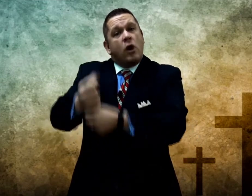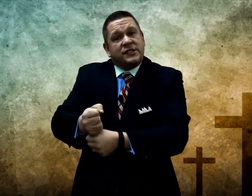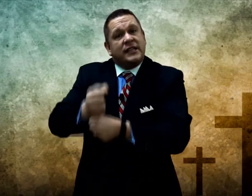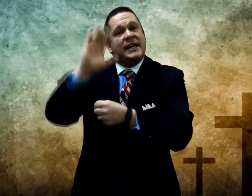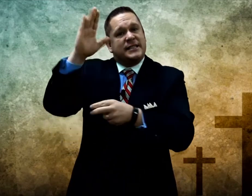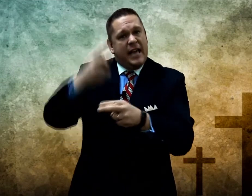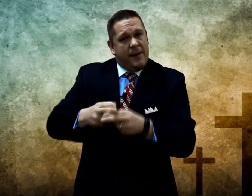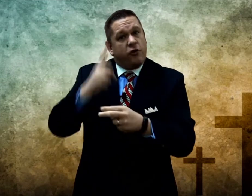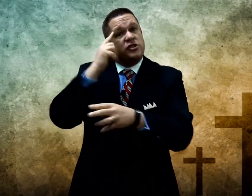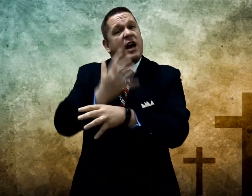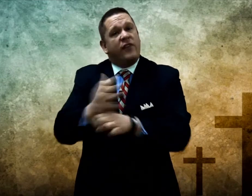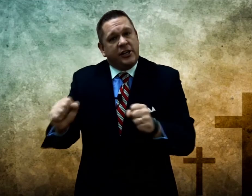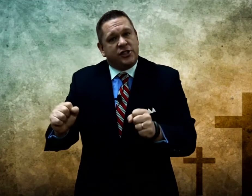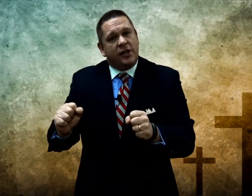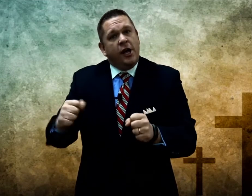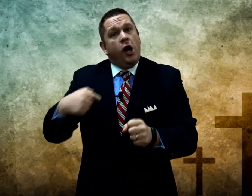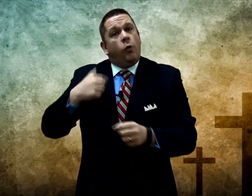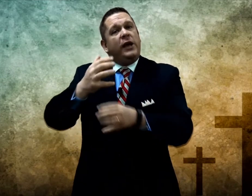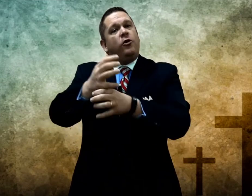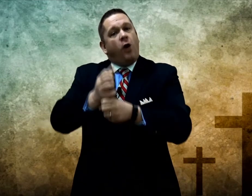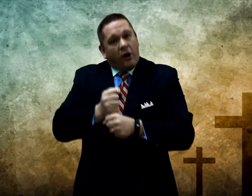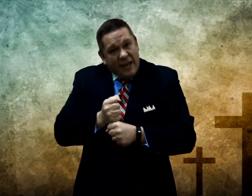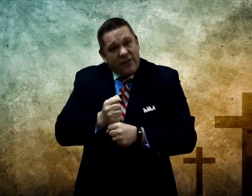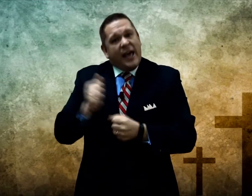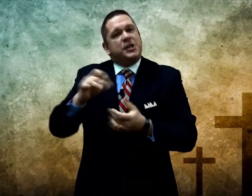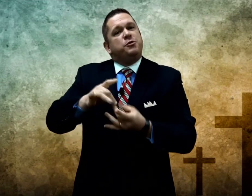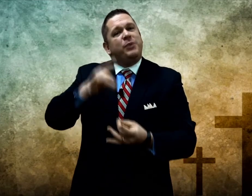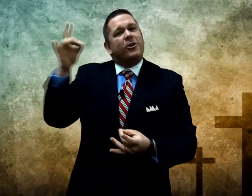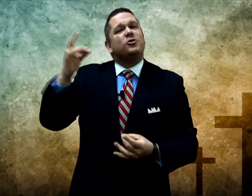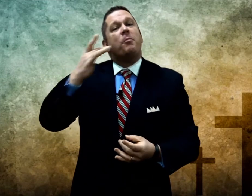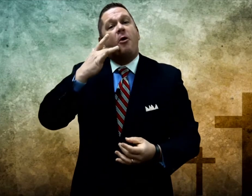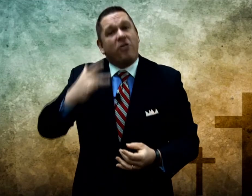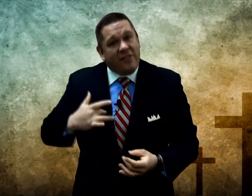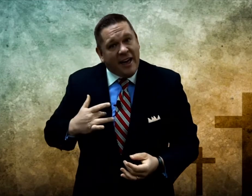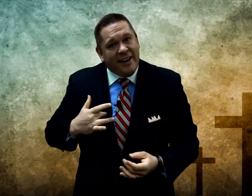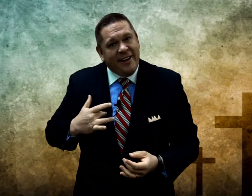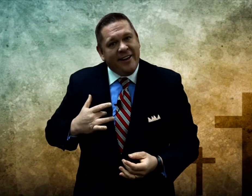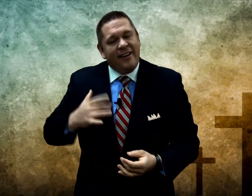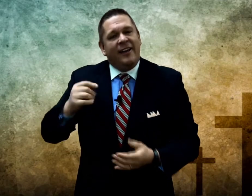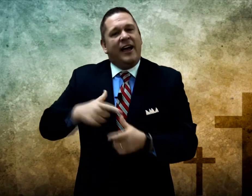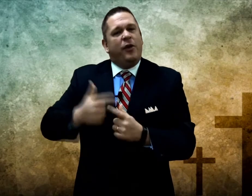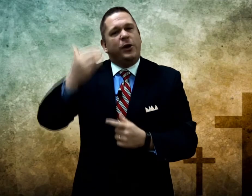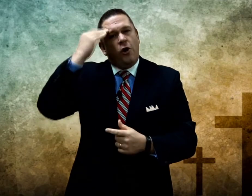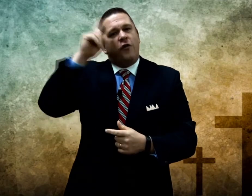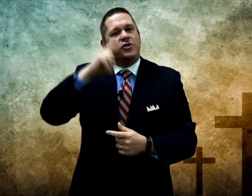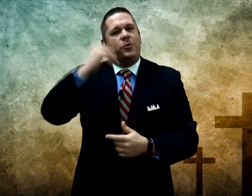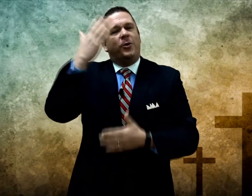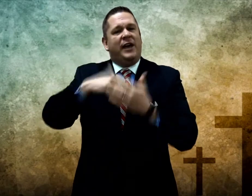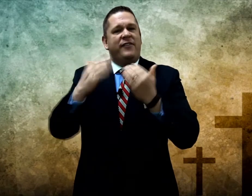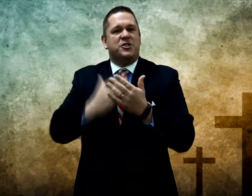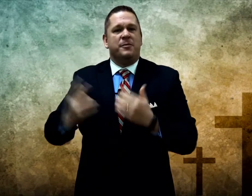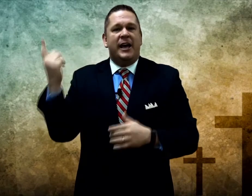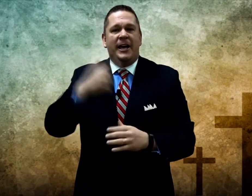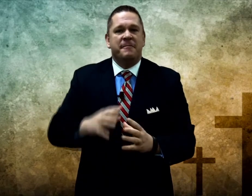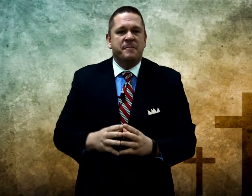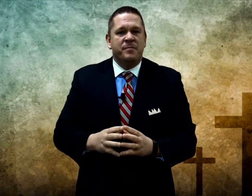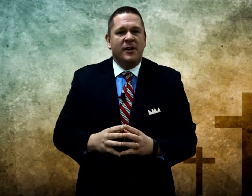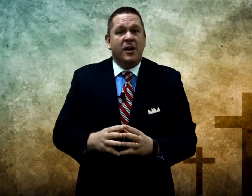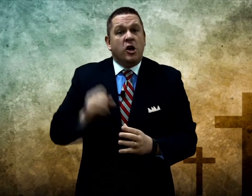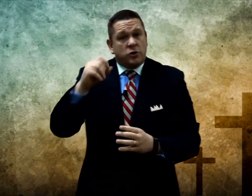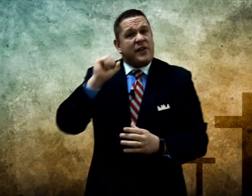now, if we trust in his name for salvation, we are given a spiritual birthday, and then we know for sure we're going to heaven